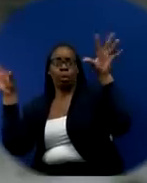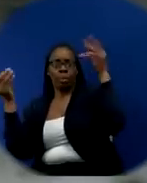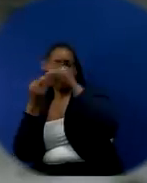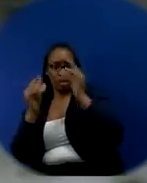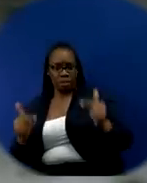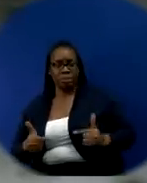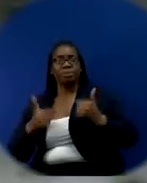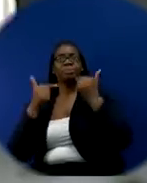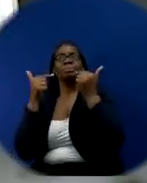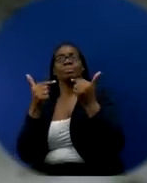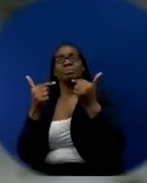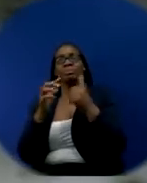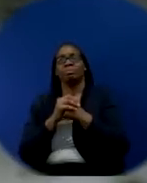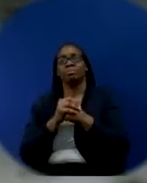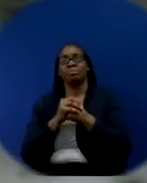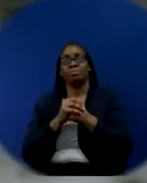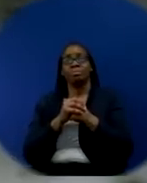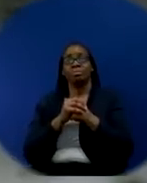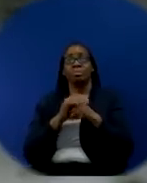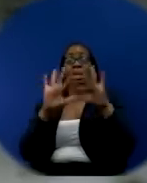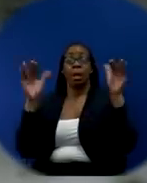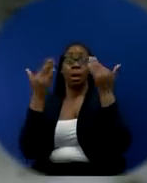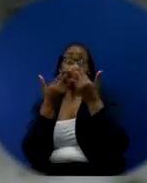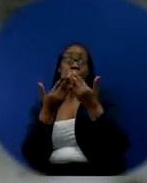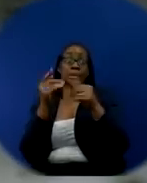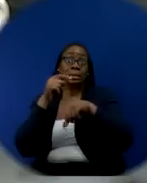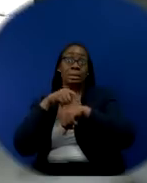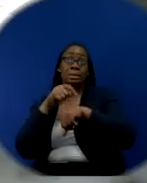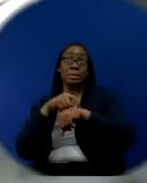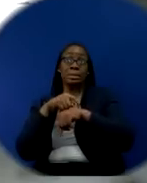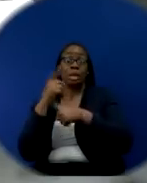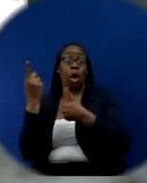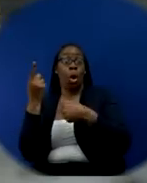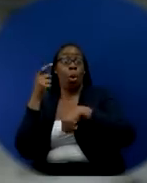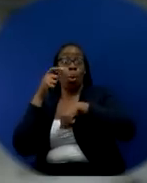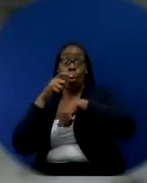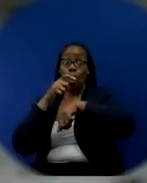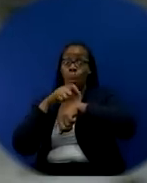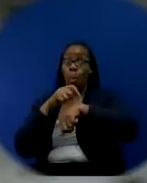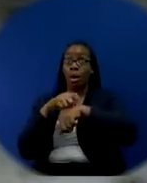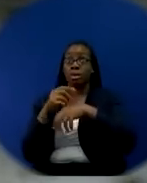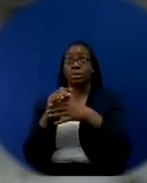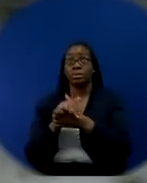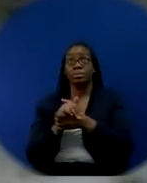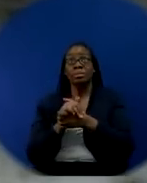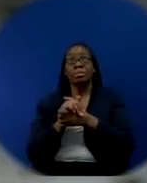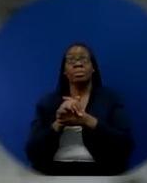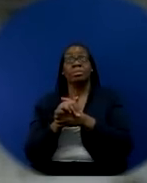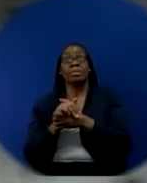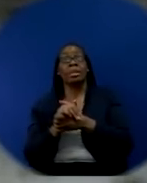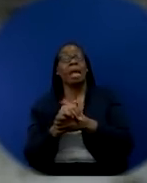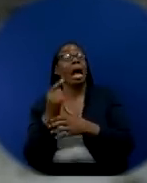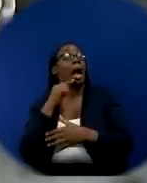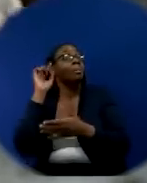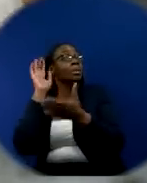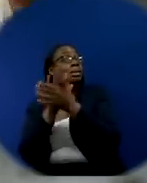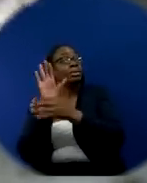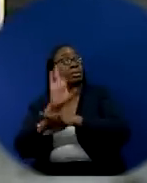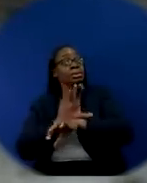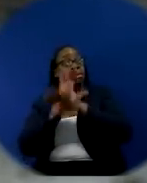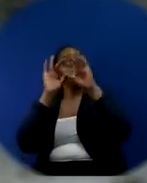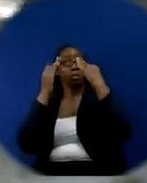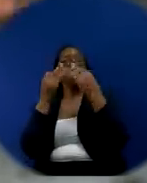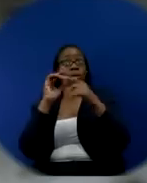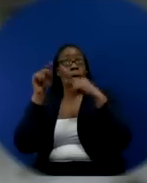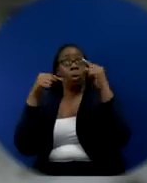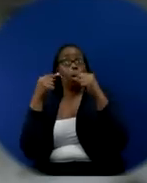me. Well, I got to close. My time is out. But can I give you one last thing? I submit, church family, that when the Lord Jesus